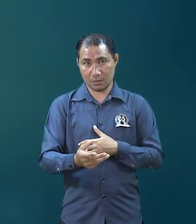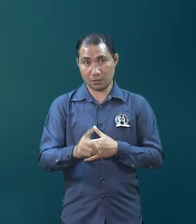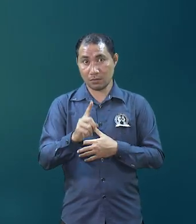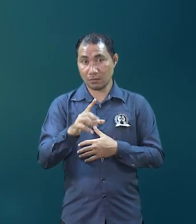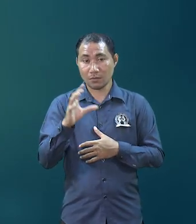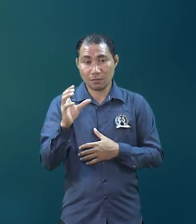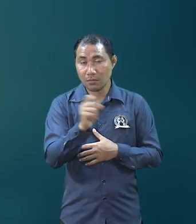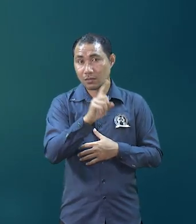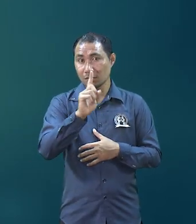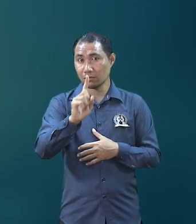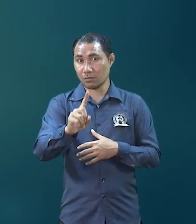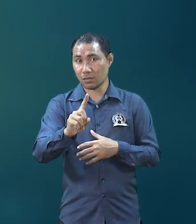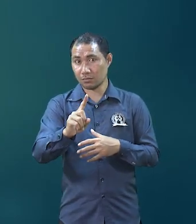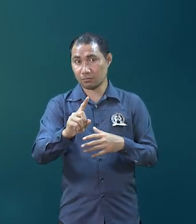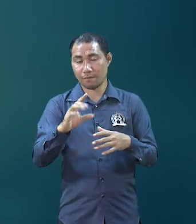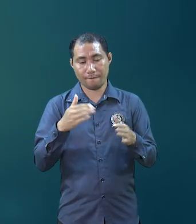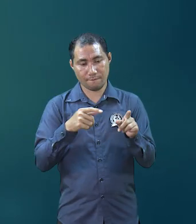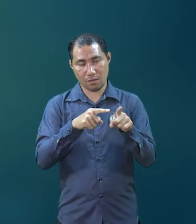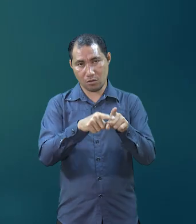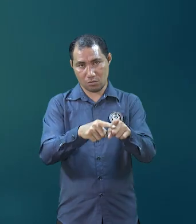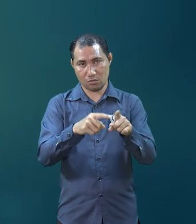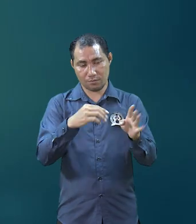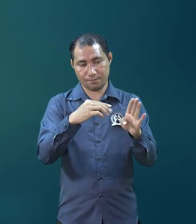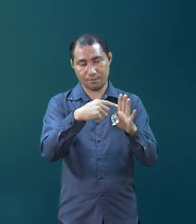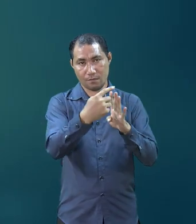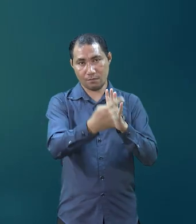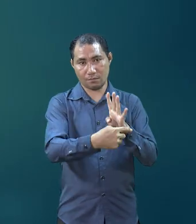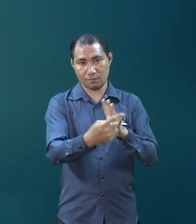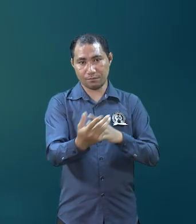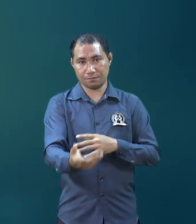we should consider the following.